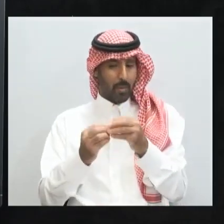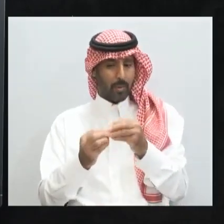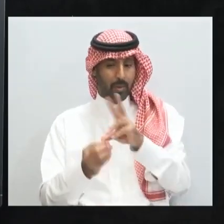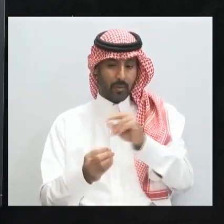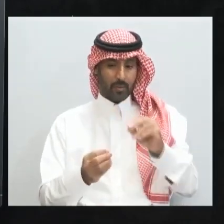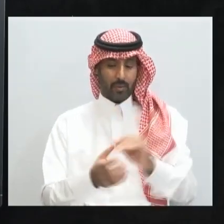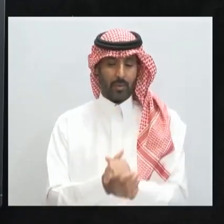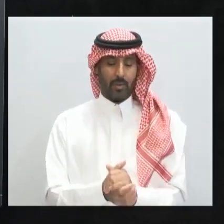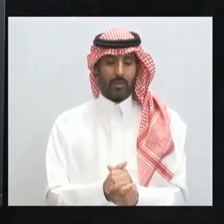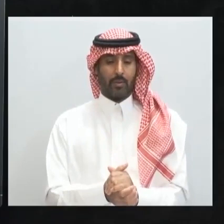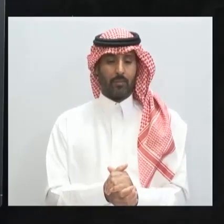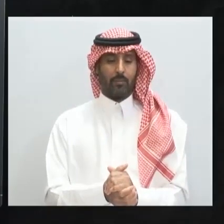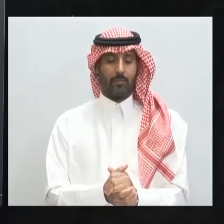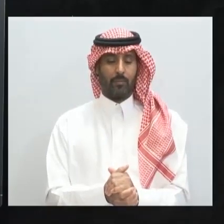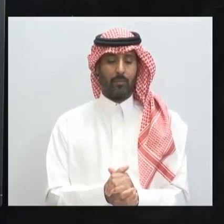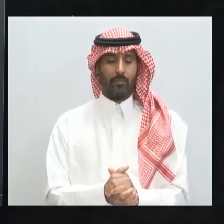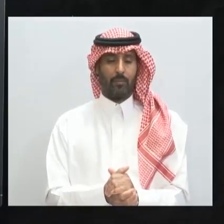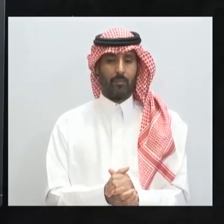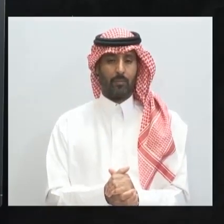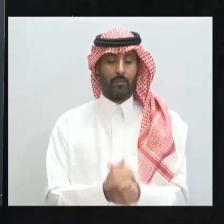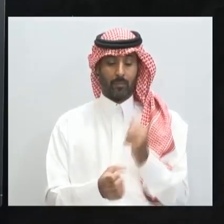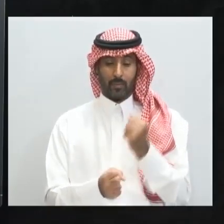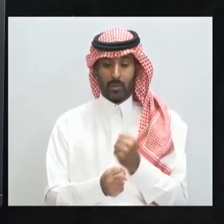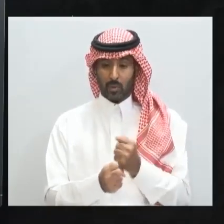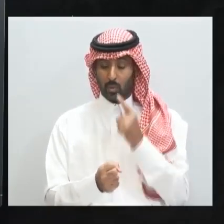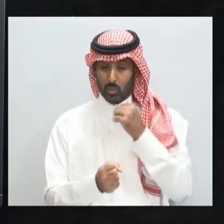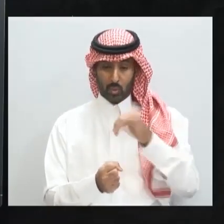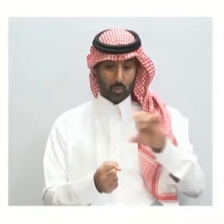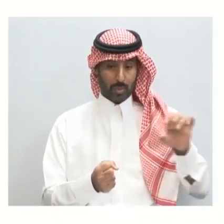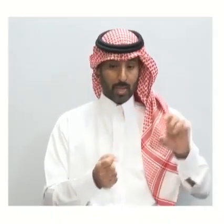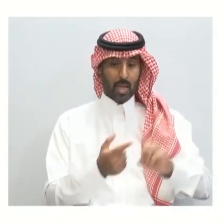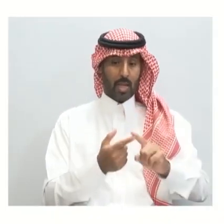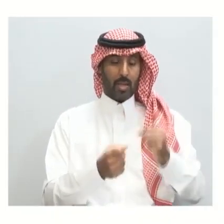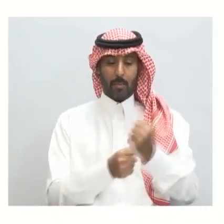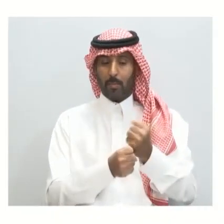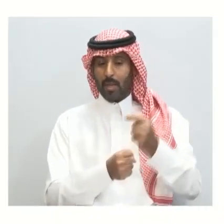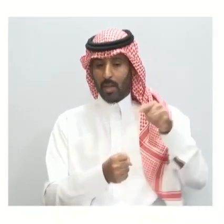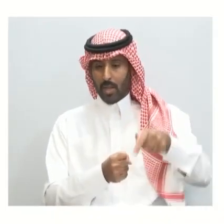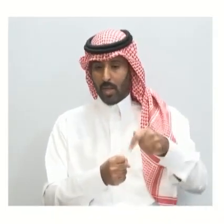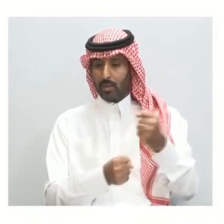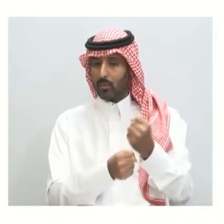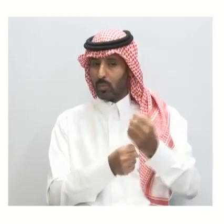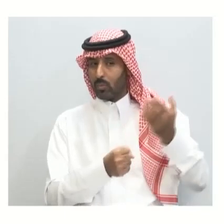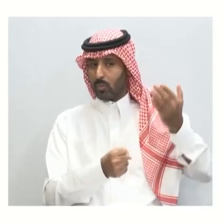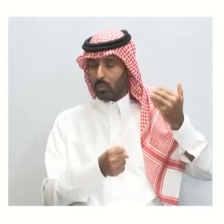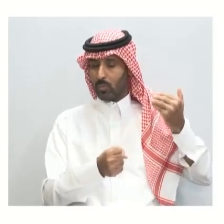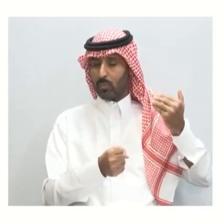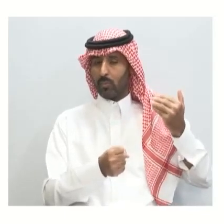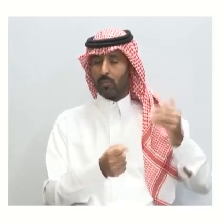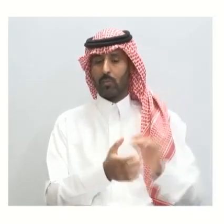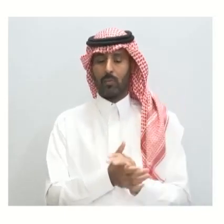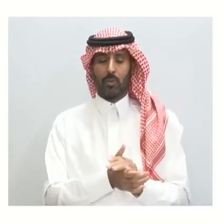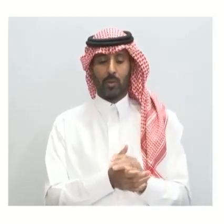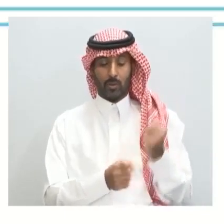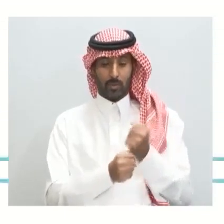same time. So we have the 2 tenses, the present and the past. We are going to focus, of course, on the past, or